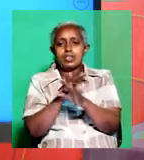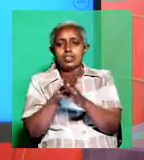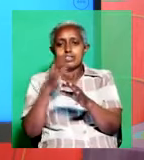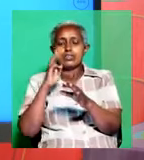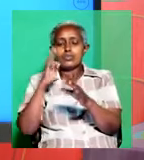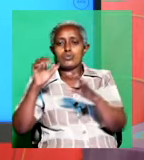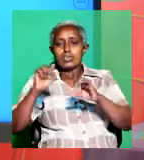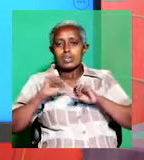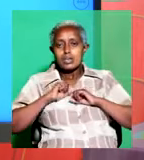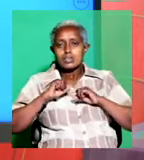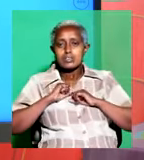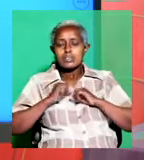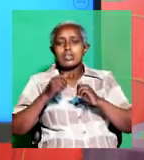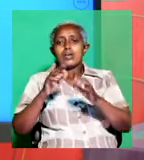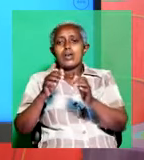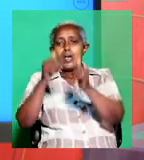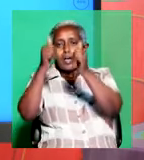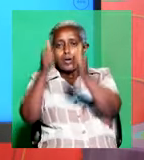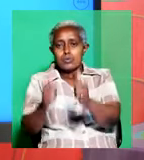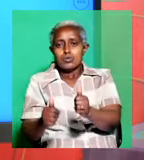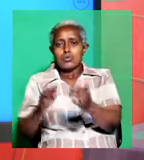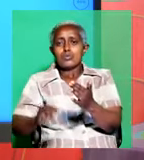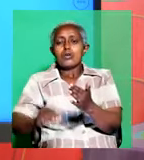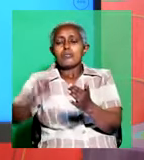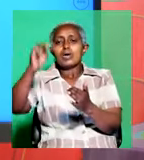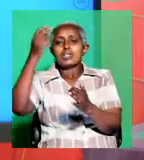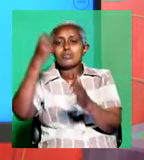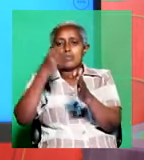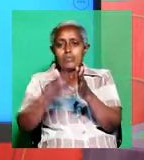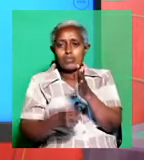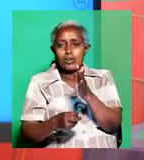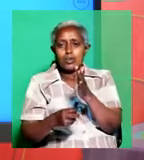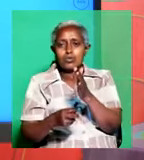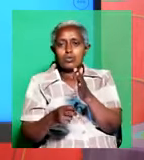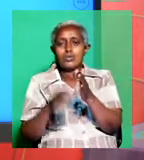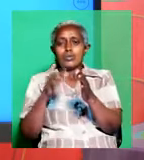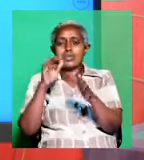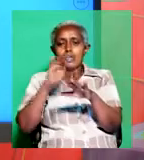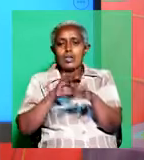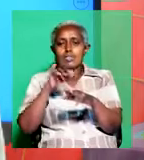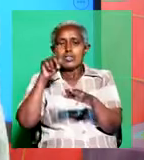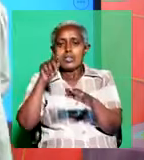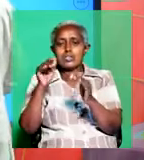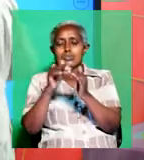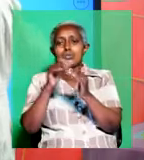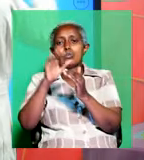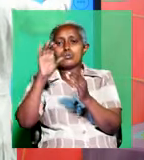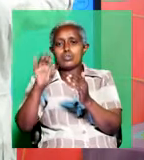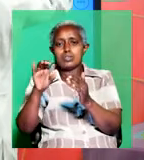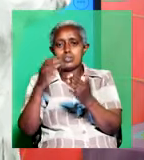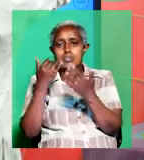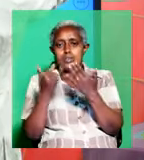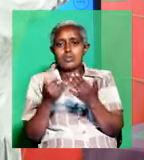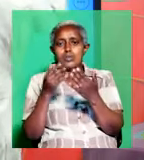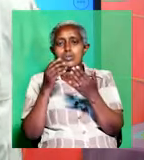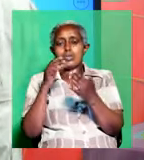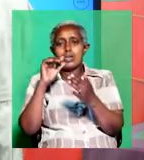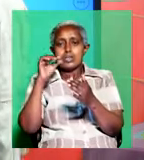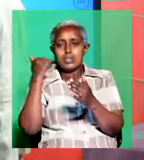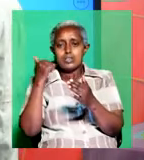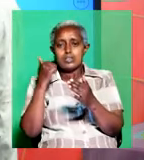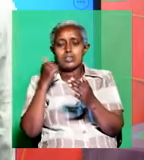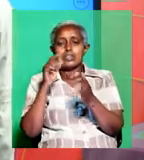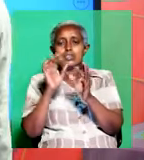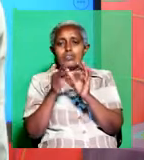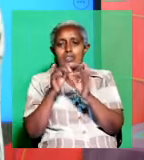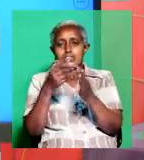have absolute maximum value at x equals to c. Now, let's see another